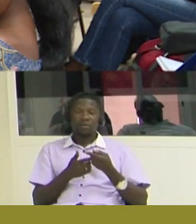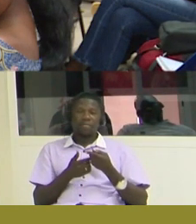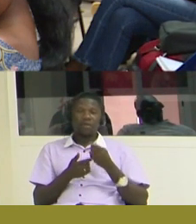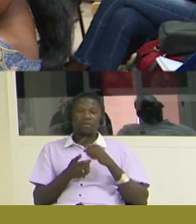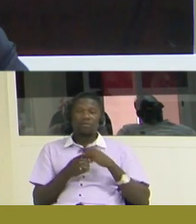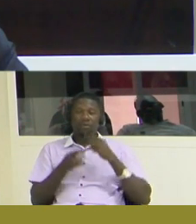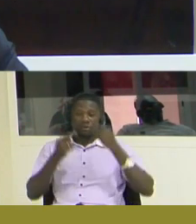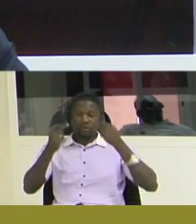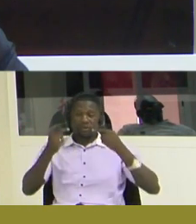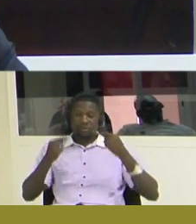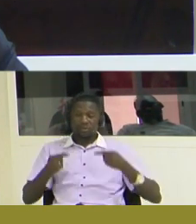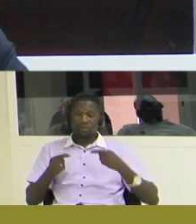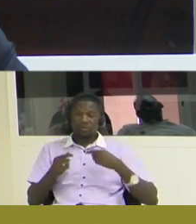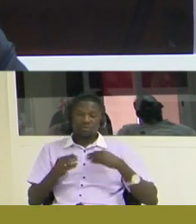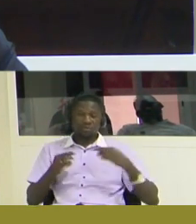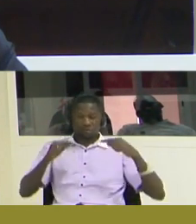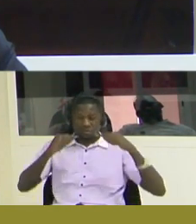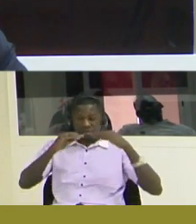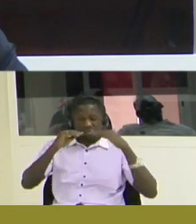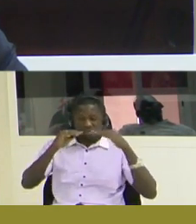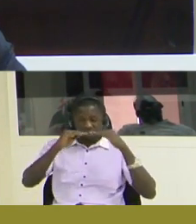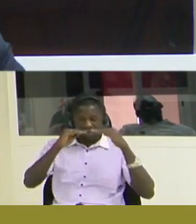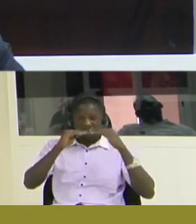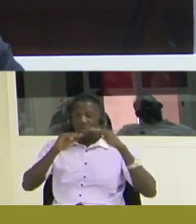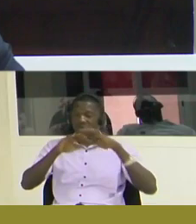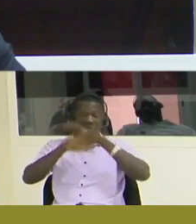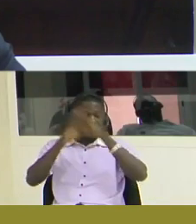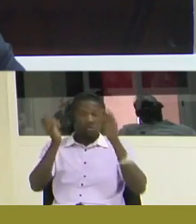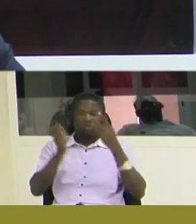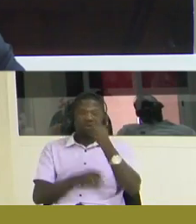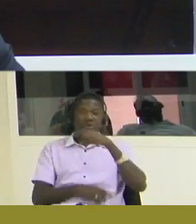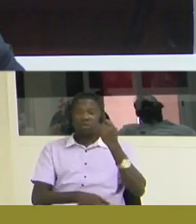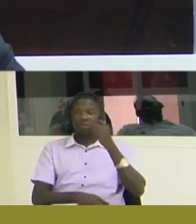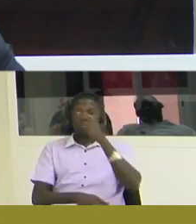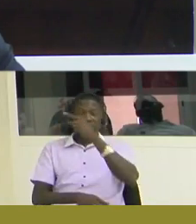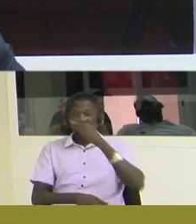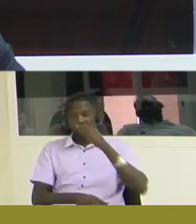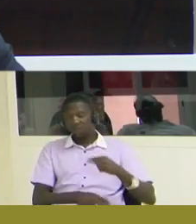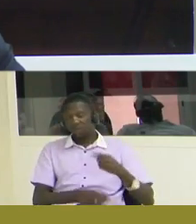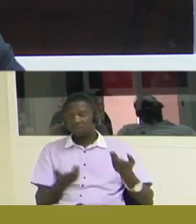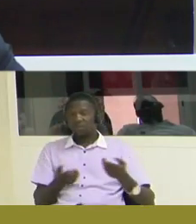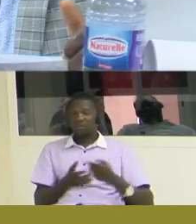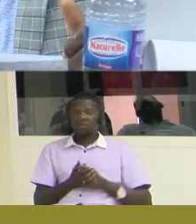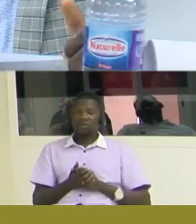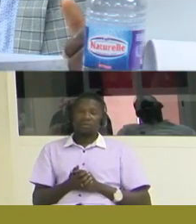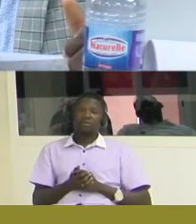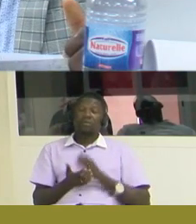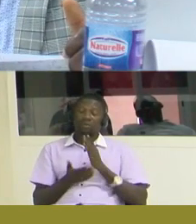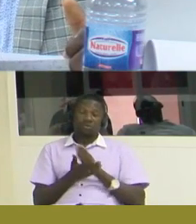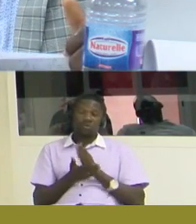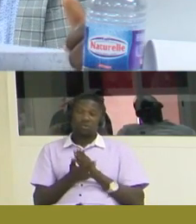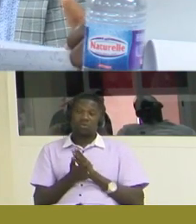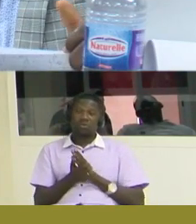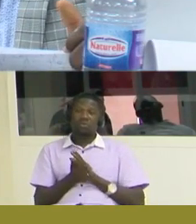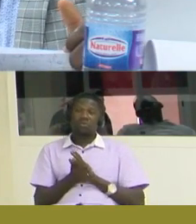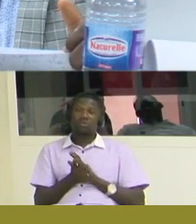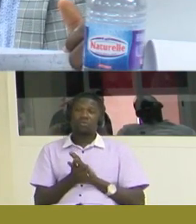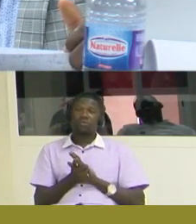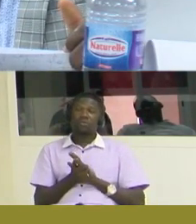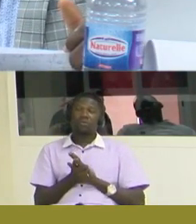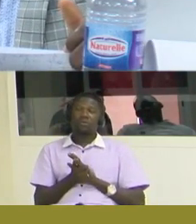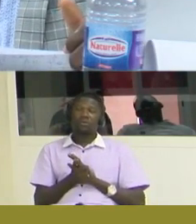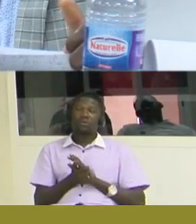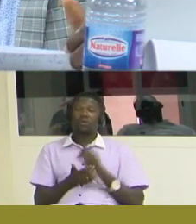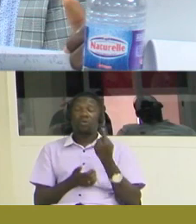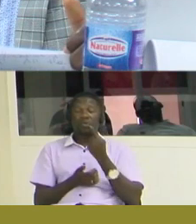statements to match almost 100% indeed we are not suggesting the statement so much the only thing that